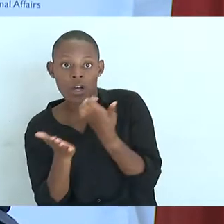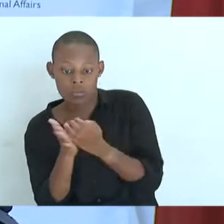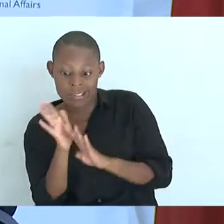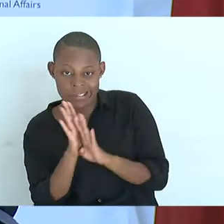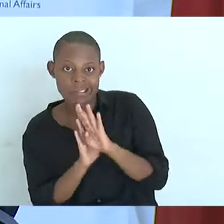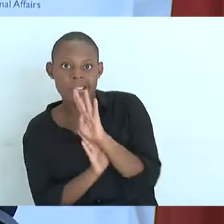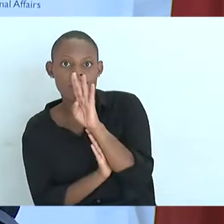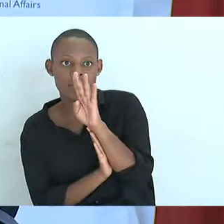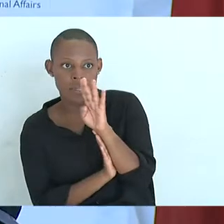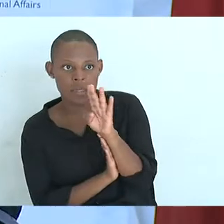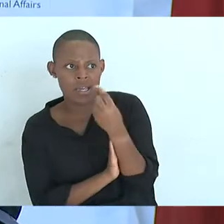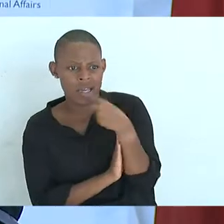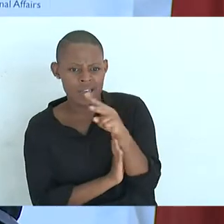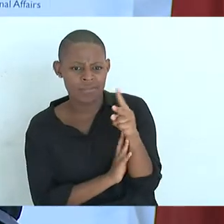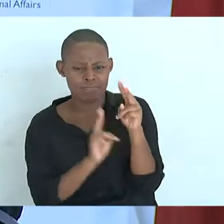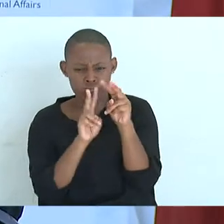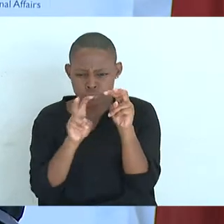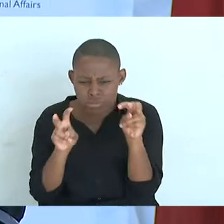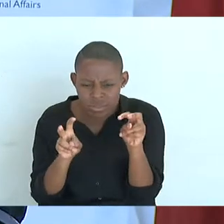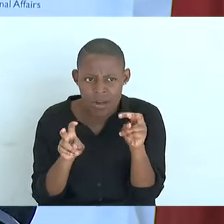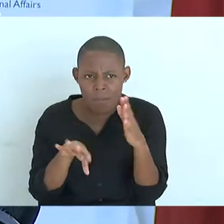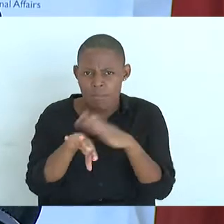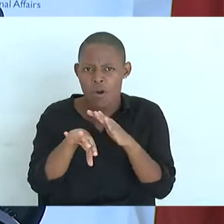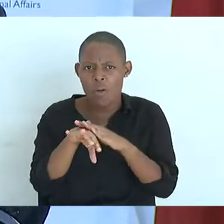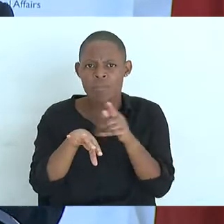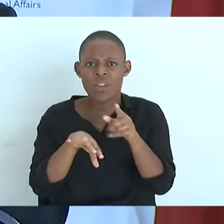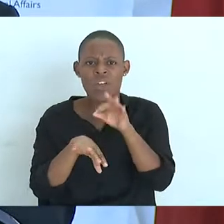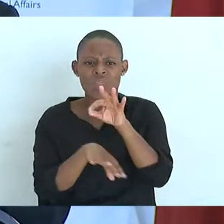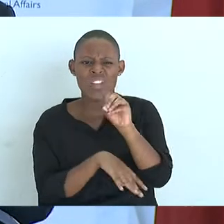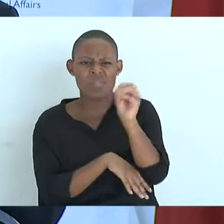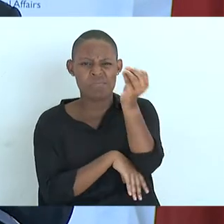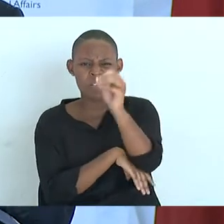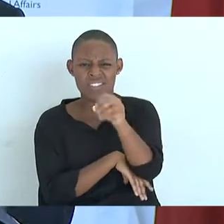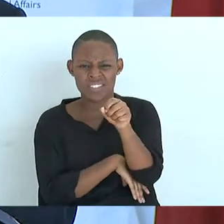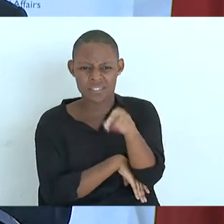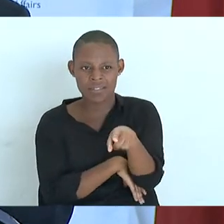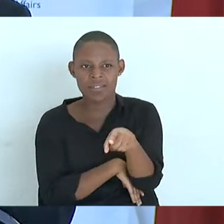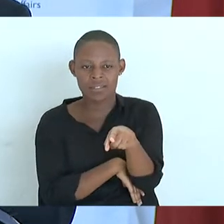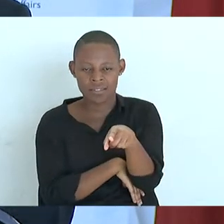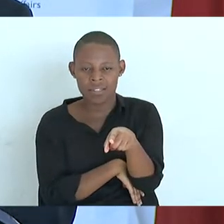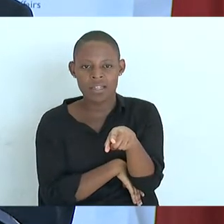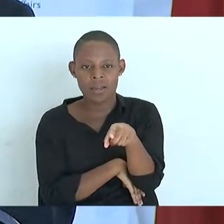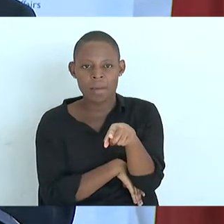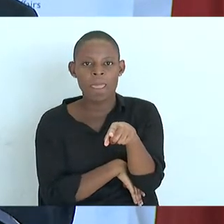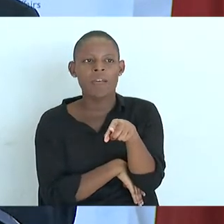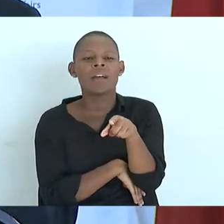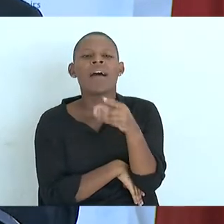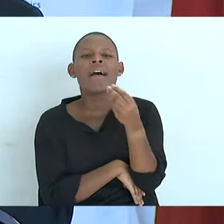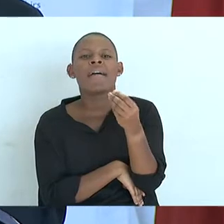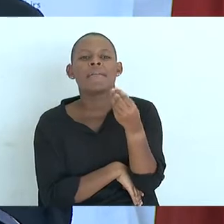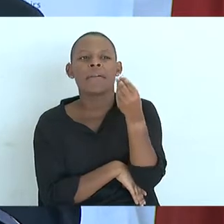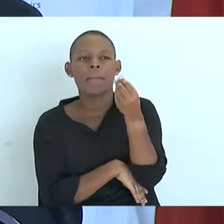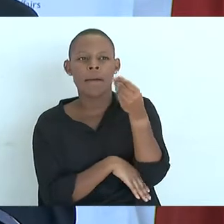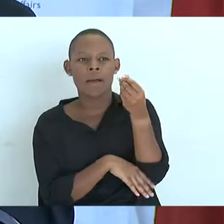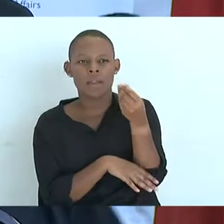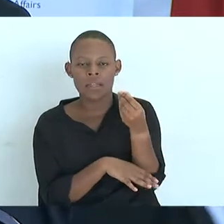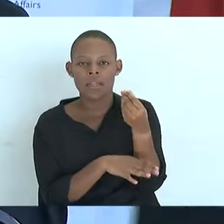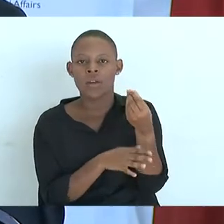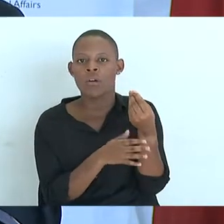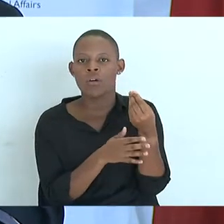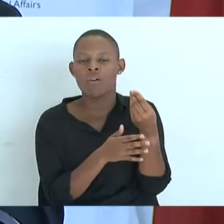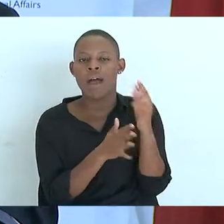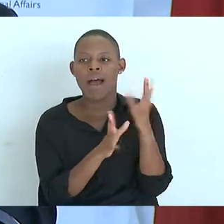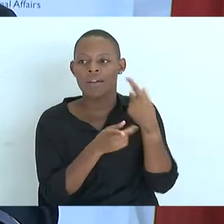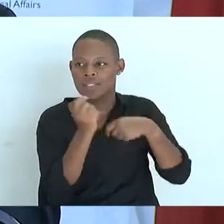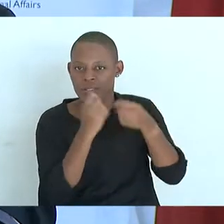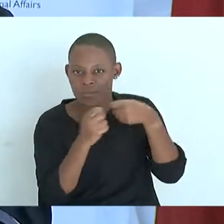that it's only 30% or so is where the state has a direct interest through its procurement and through its spend and